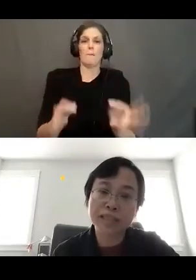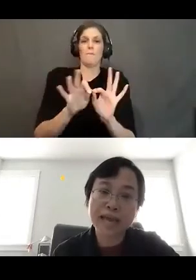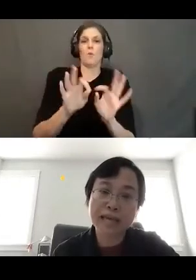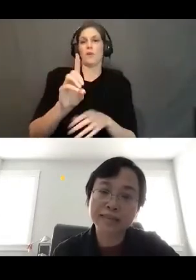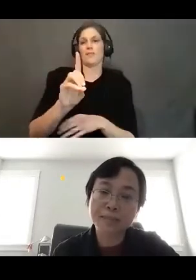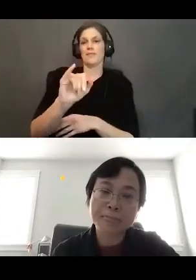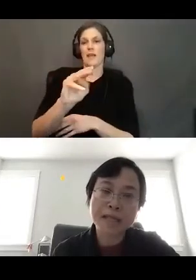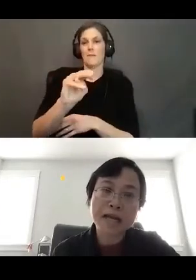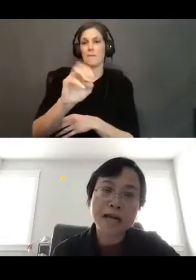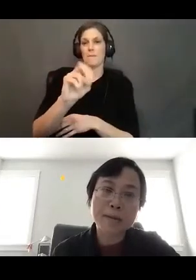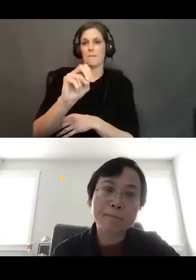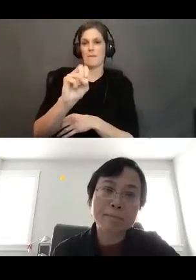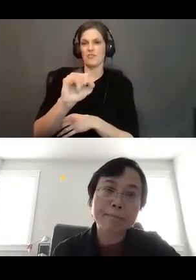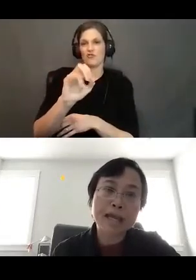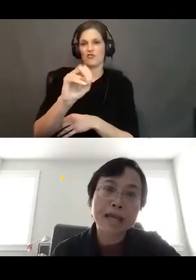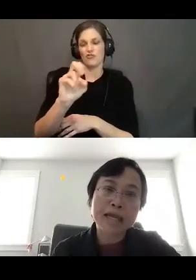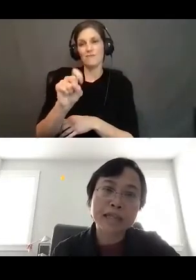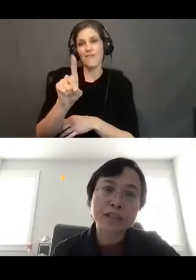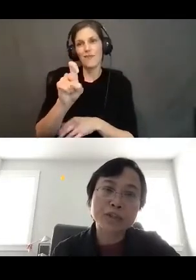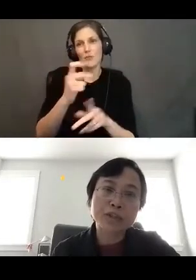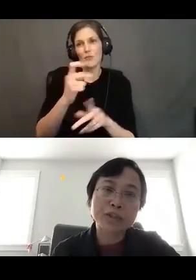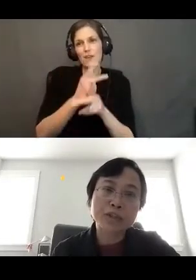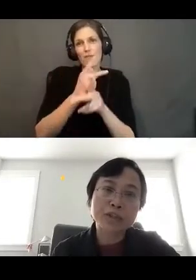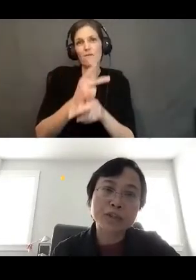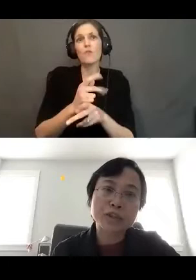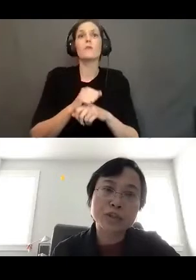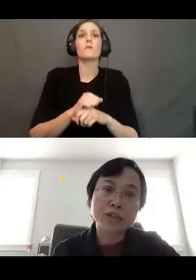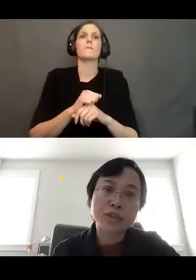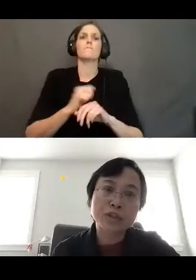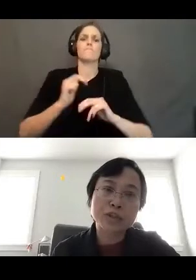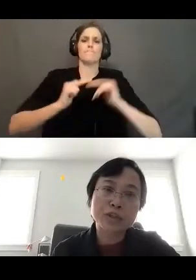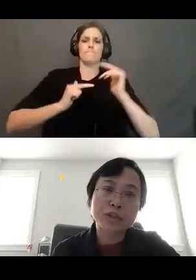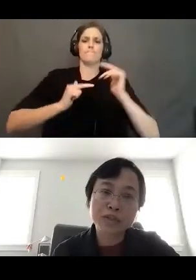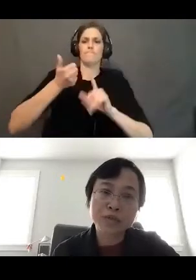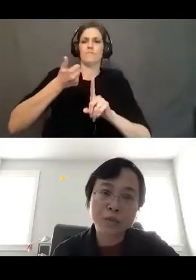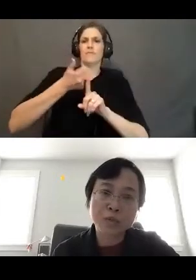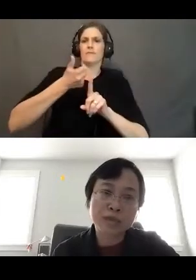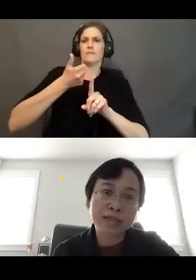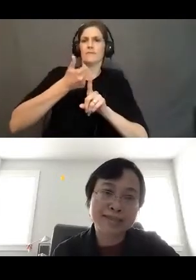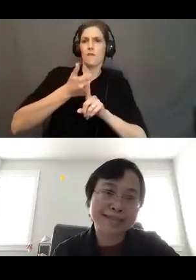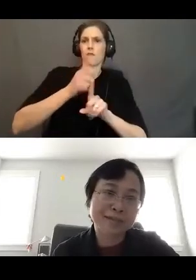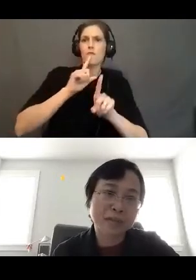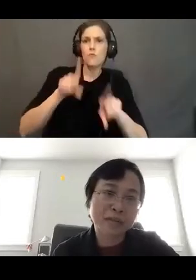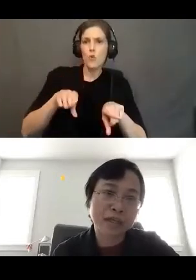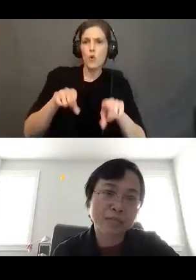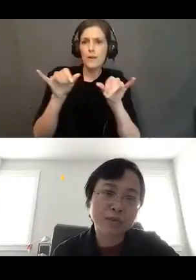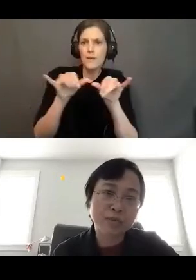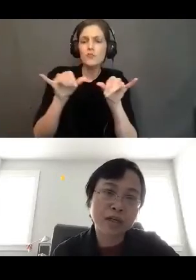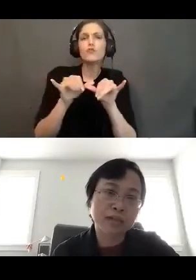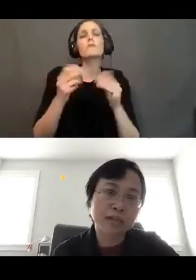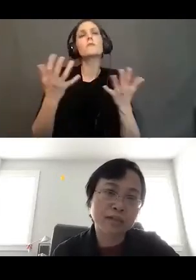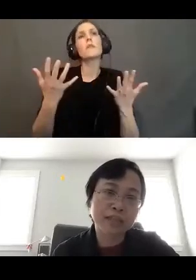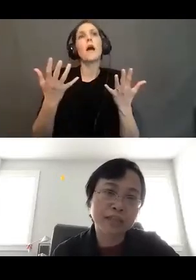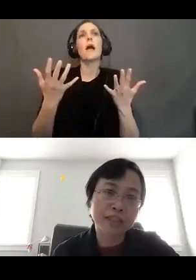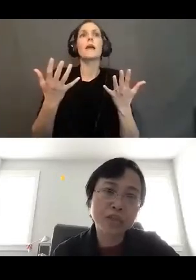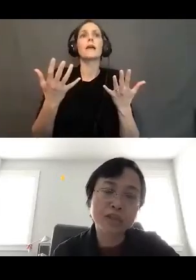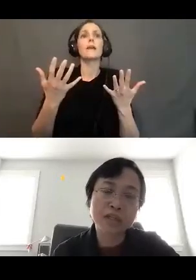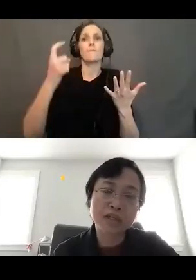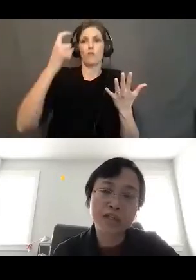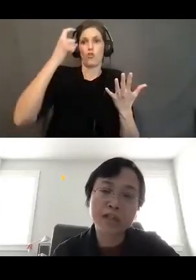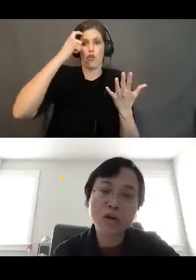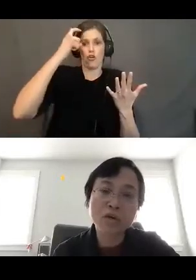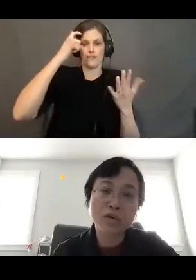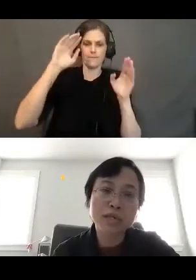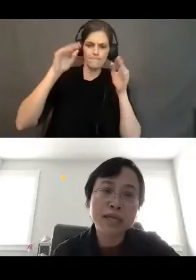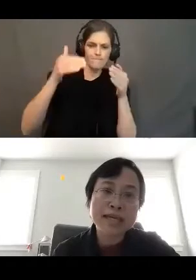with that. In constructing self-reported measures, especially for, say, for example, cognitive engagement,